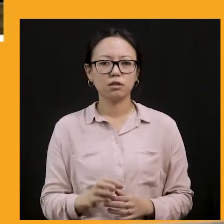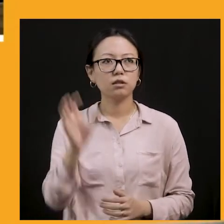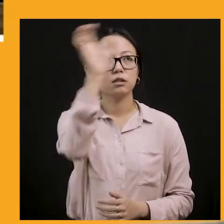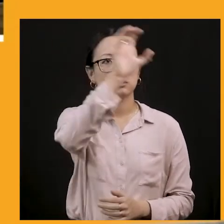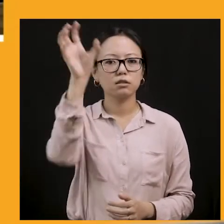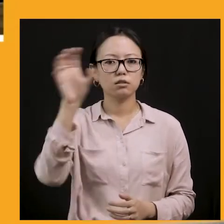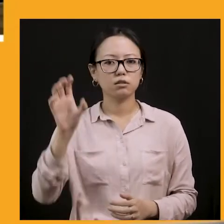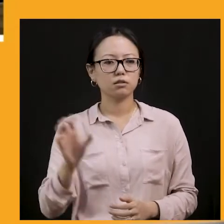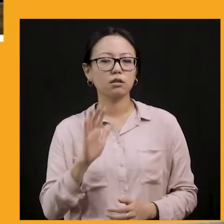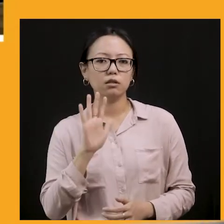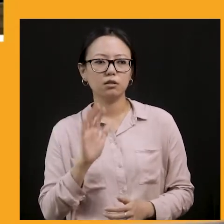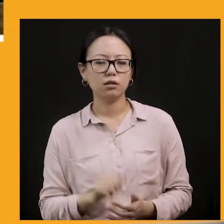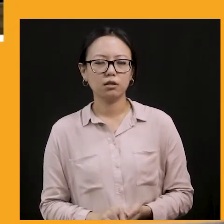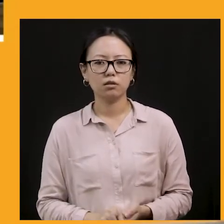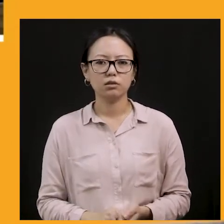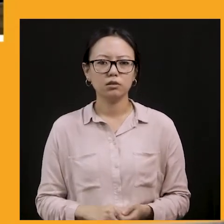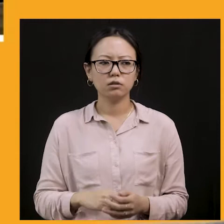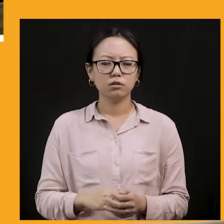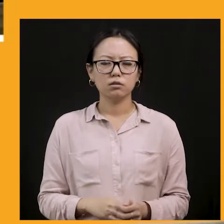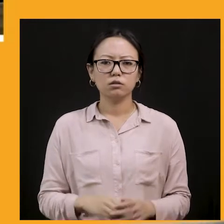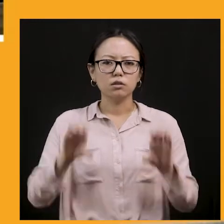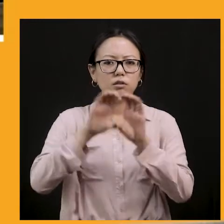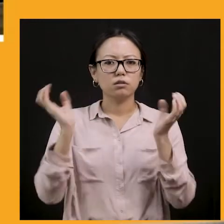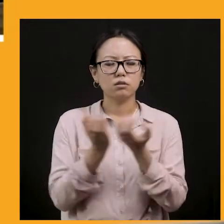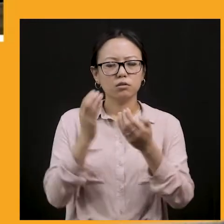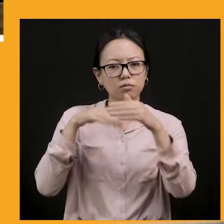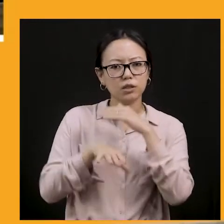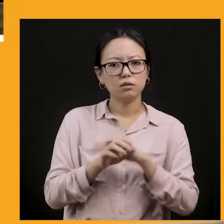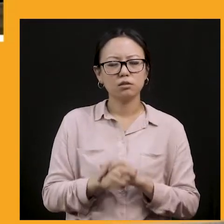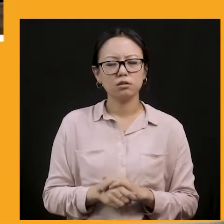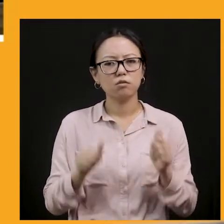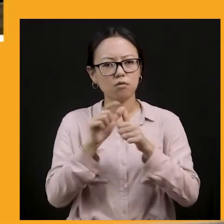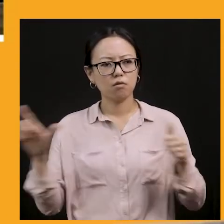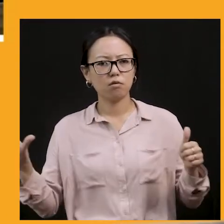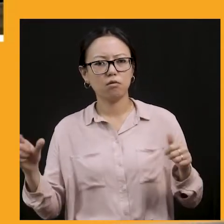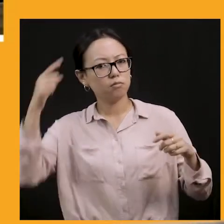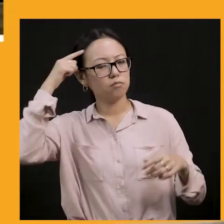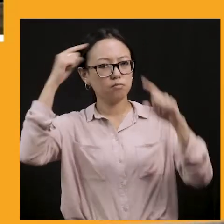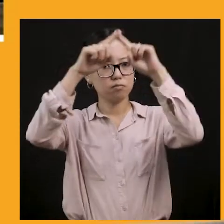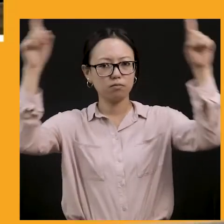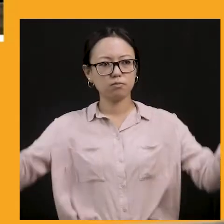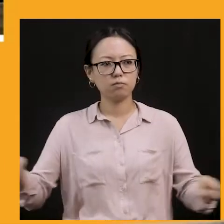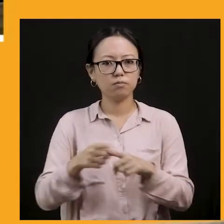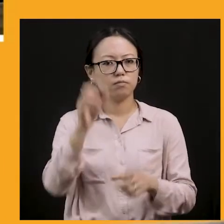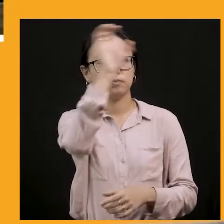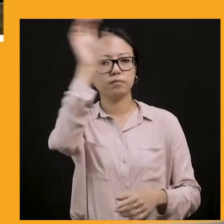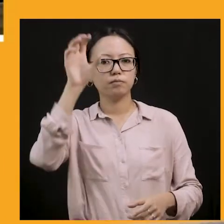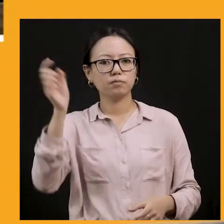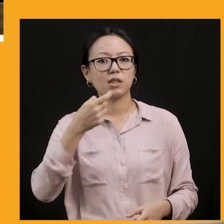we see in our classroom. The teacher writes in the blackboard, right? Now